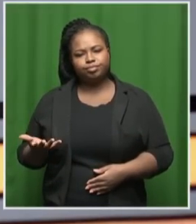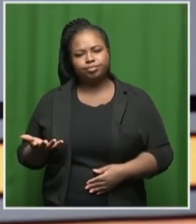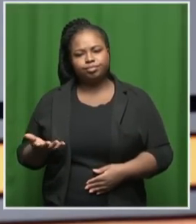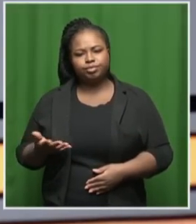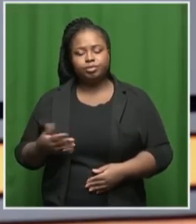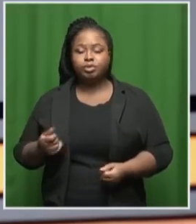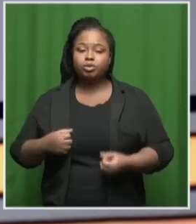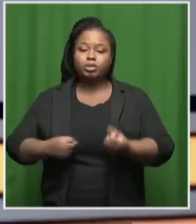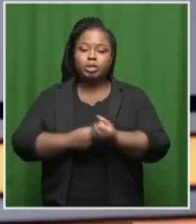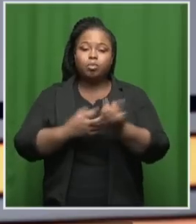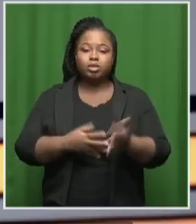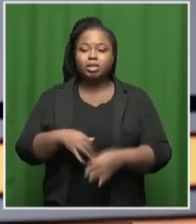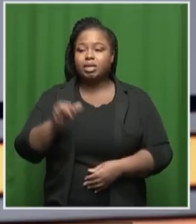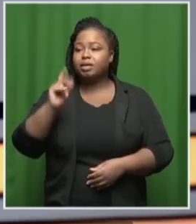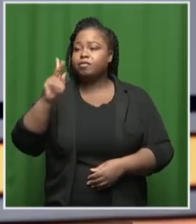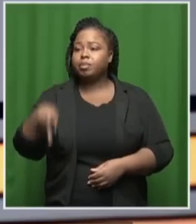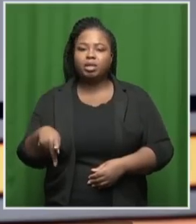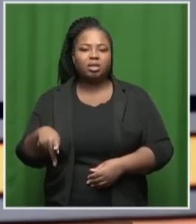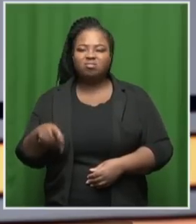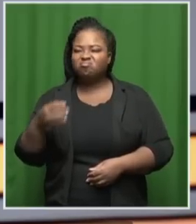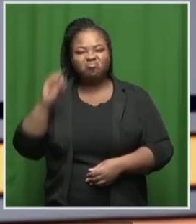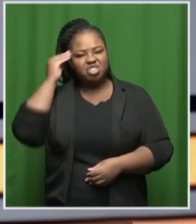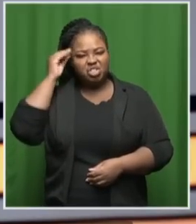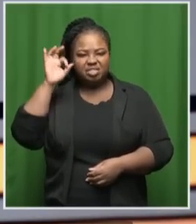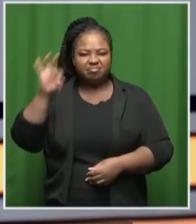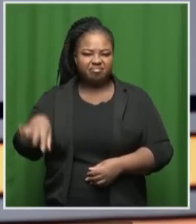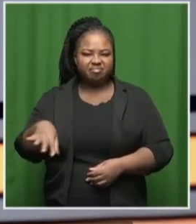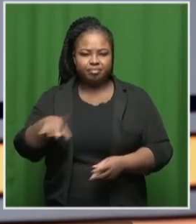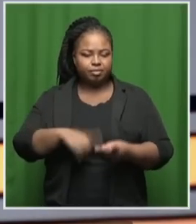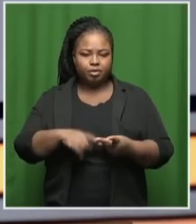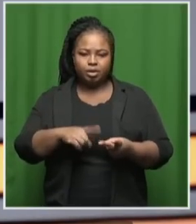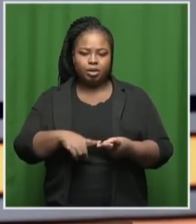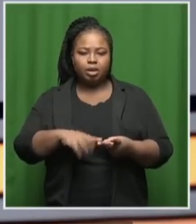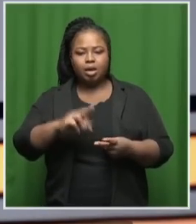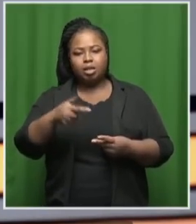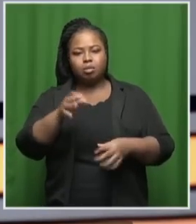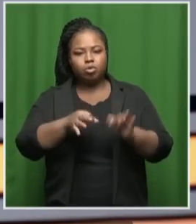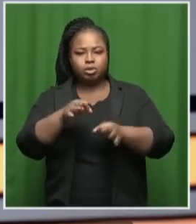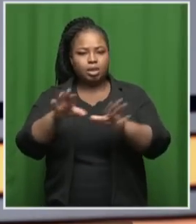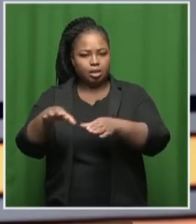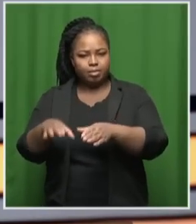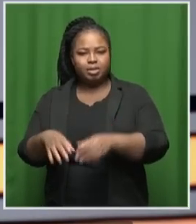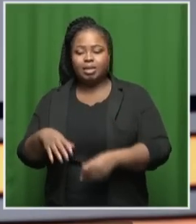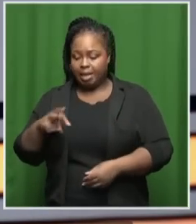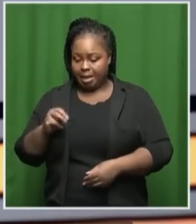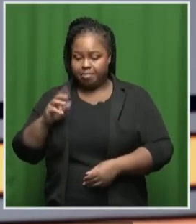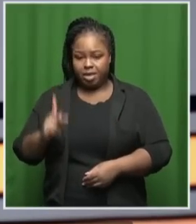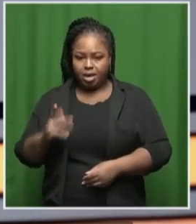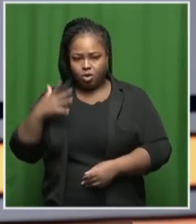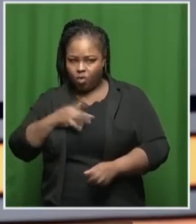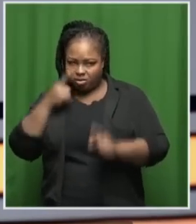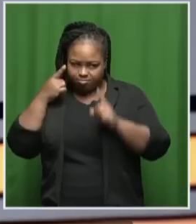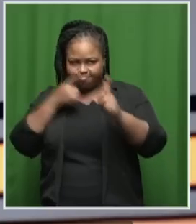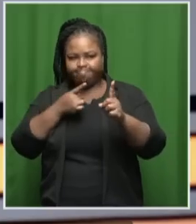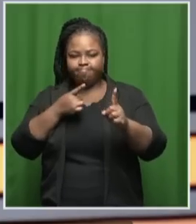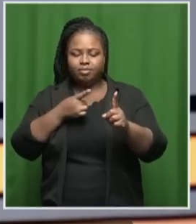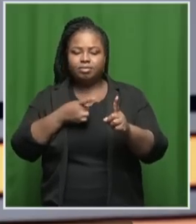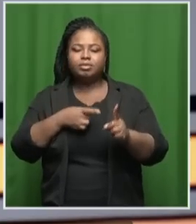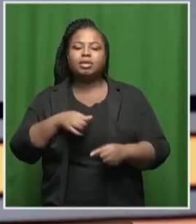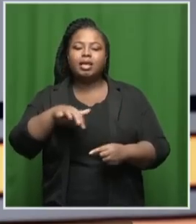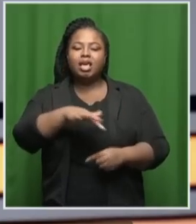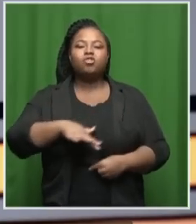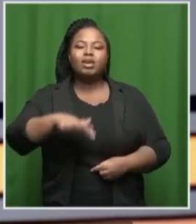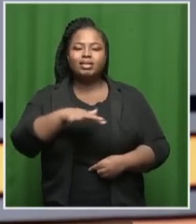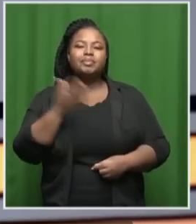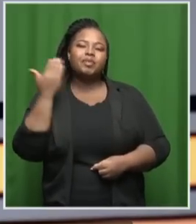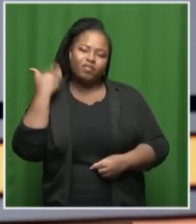recruit supporters of the IFP, to recruit supporters of other political parties. It really is going into areas